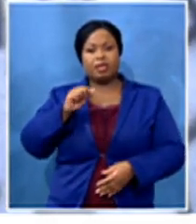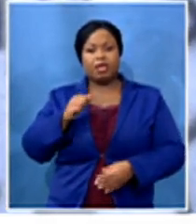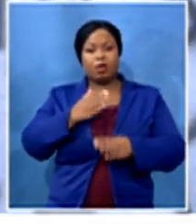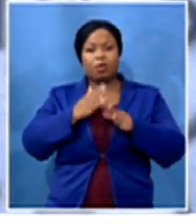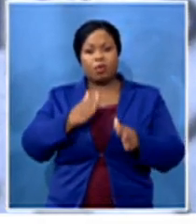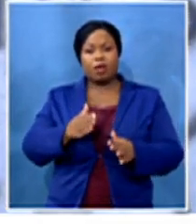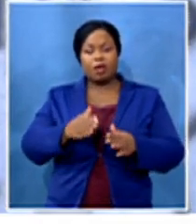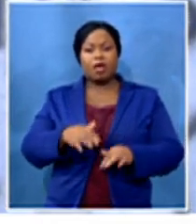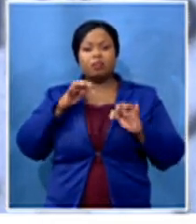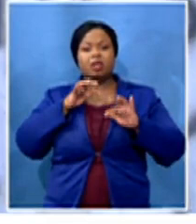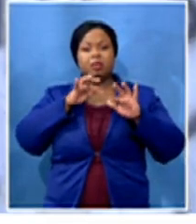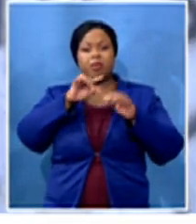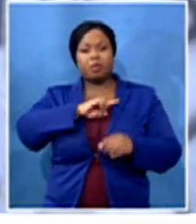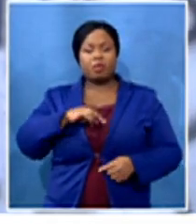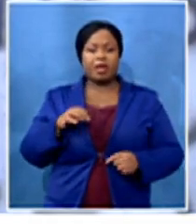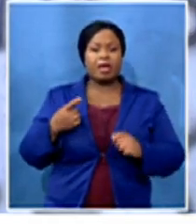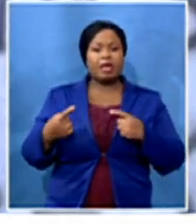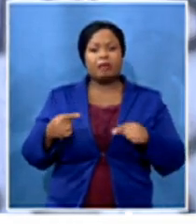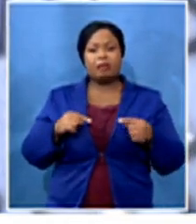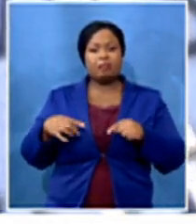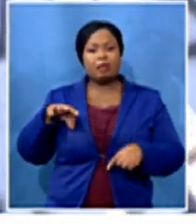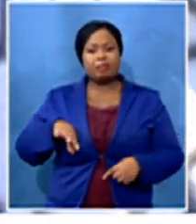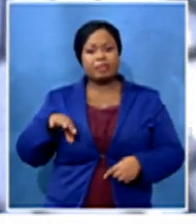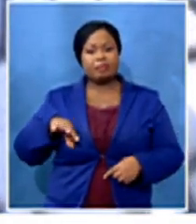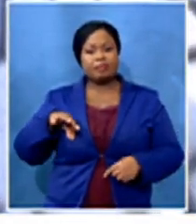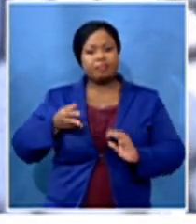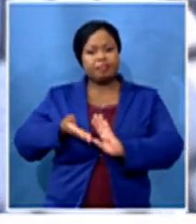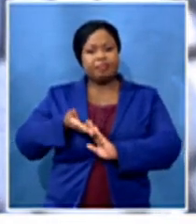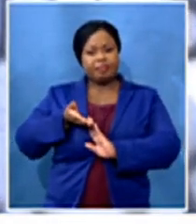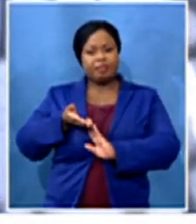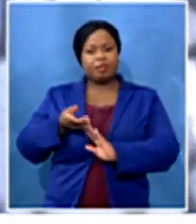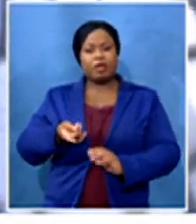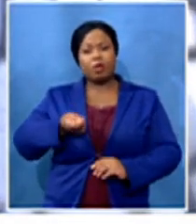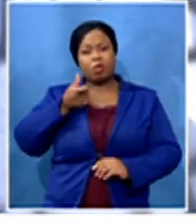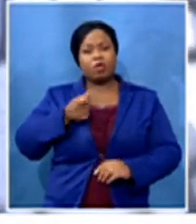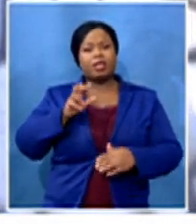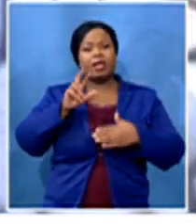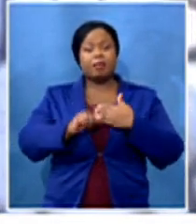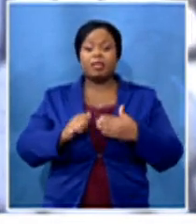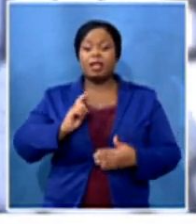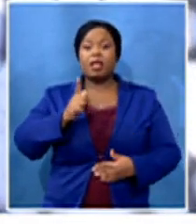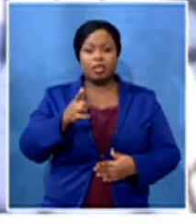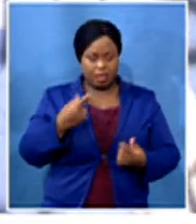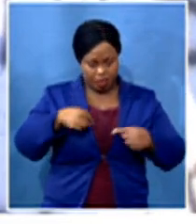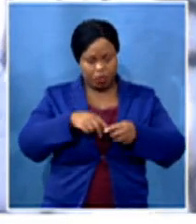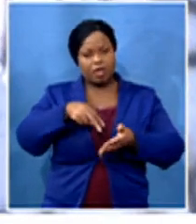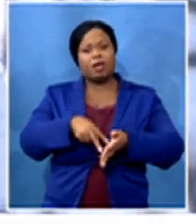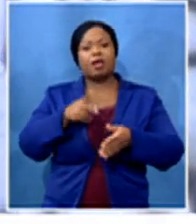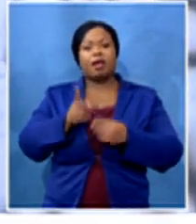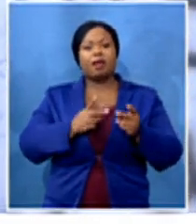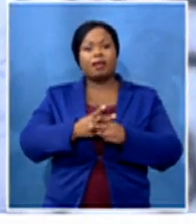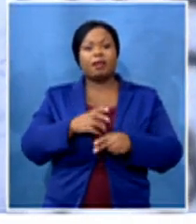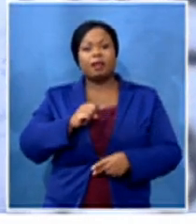striking over wage increases. And literally nearly around 8 months later, we are standing here with